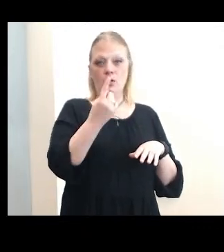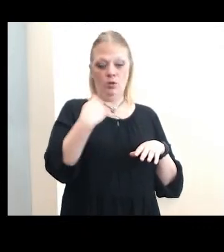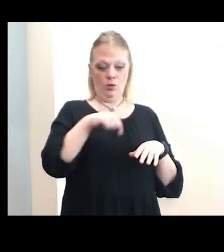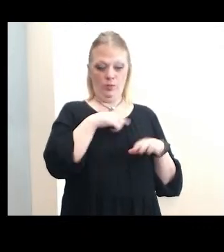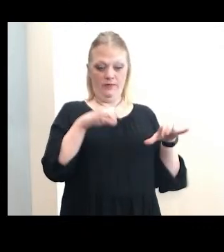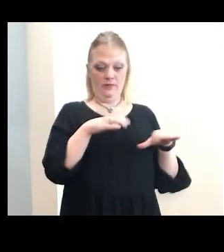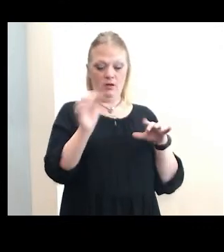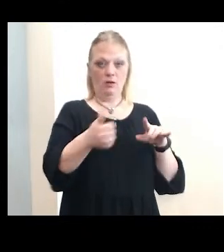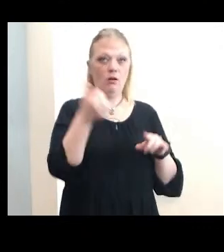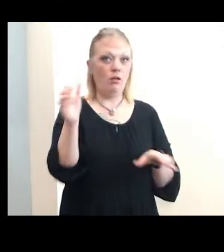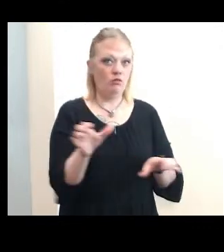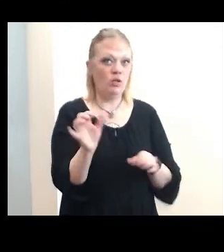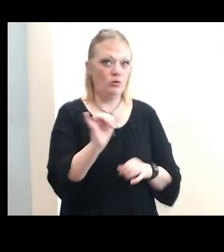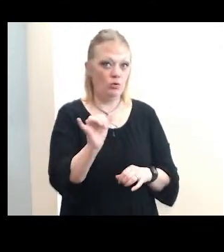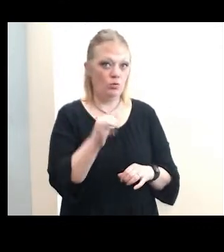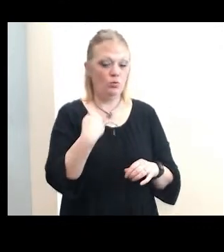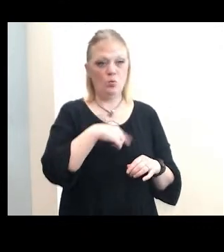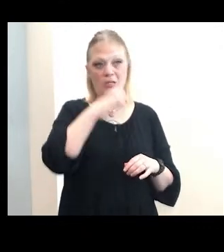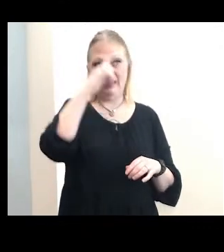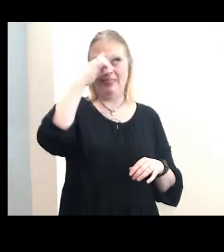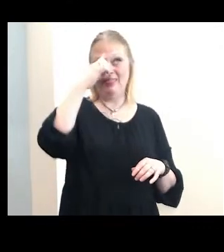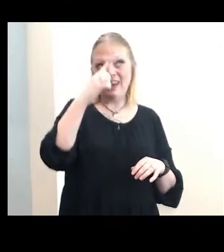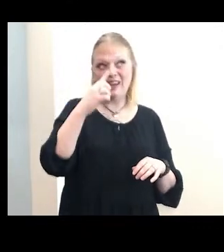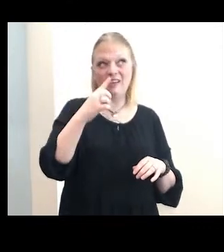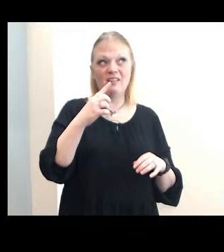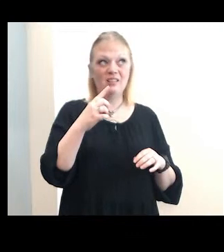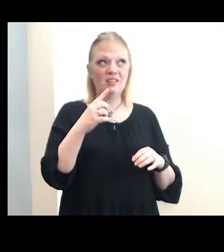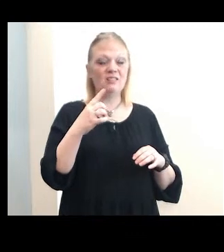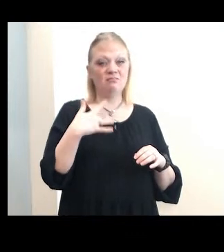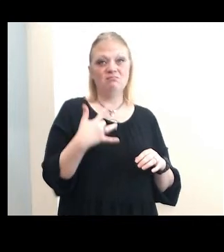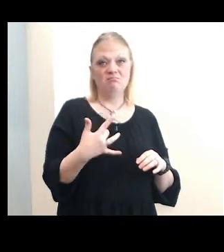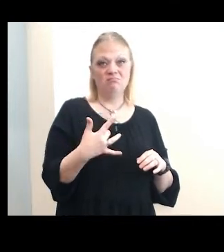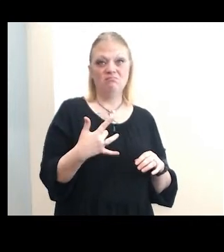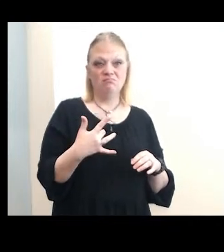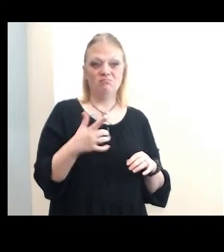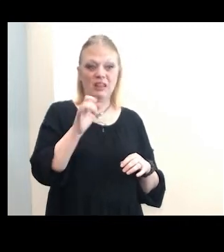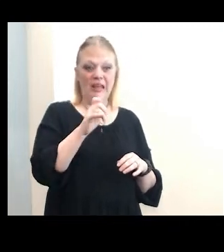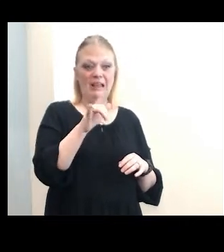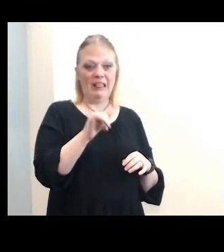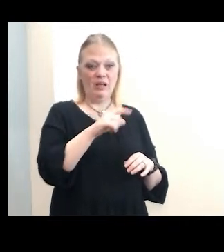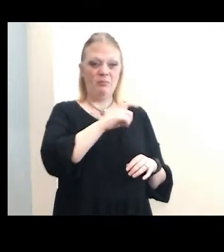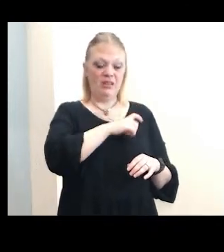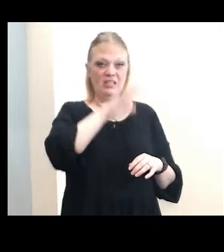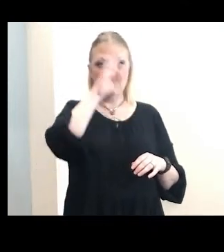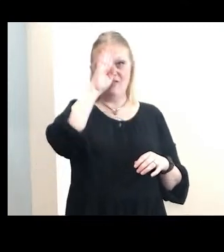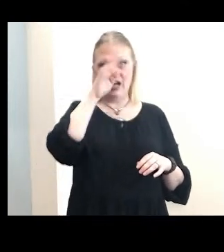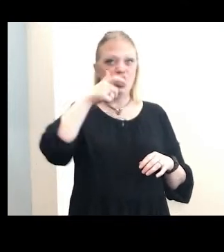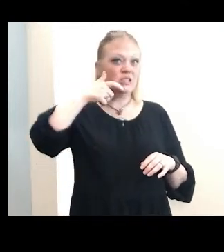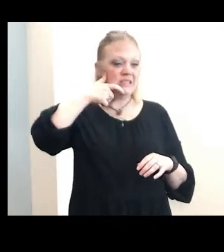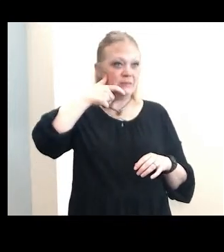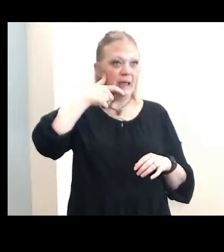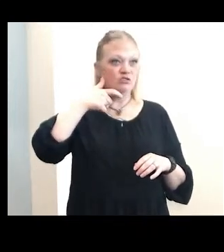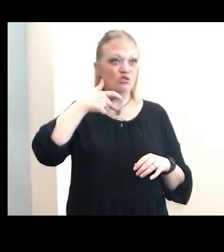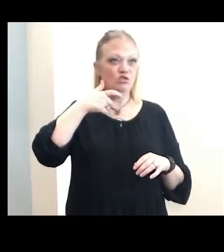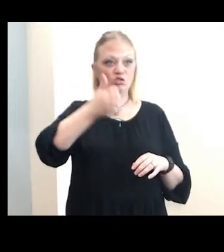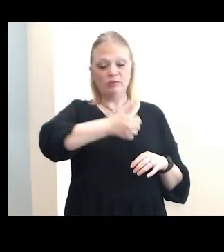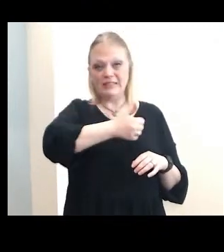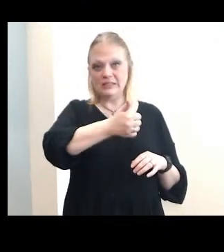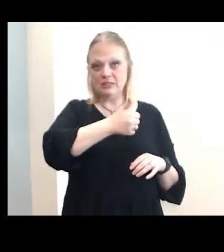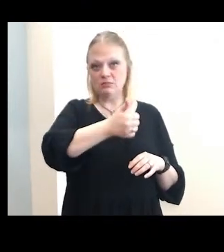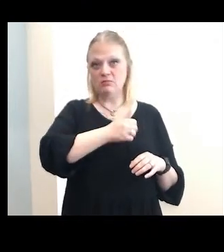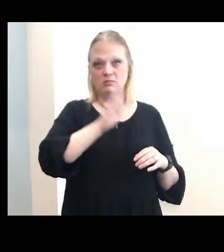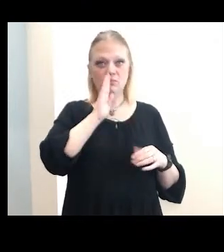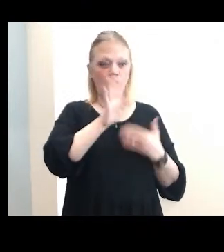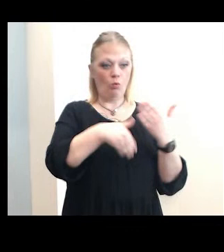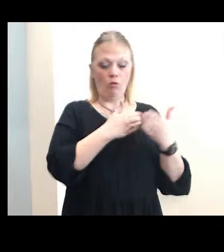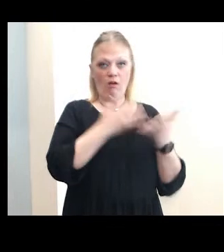what others have done, we think it's very likely that the police, fire, dispatchers, and transit workers will